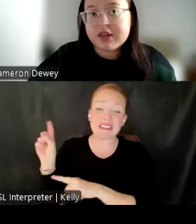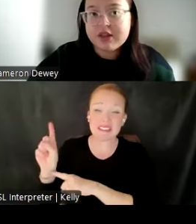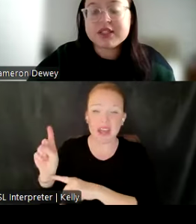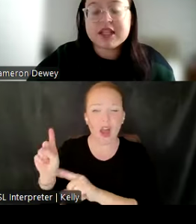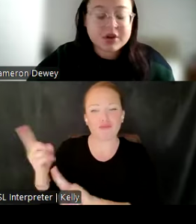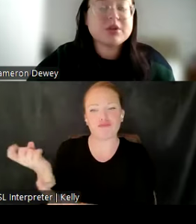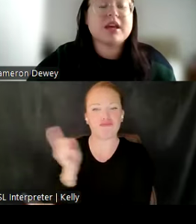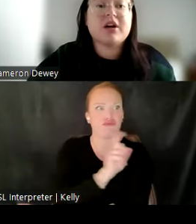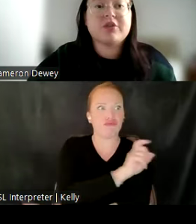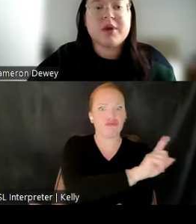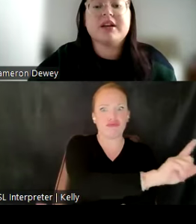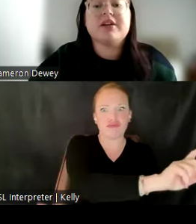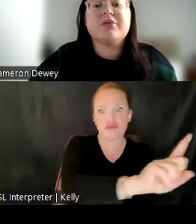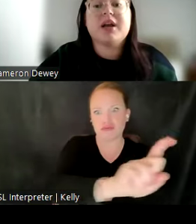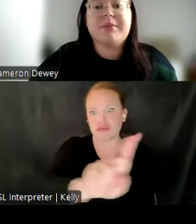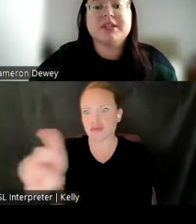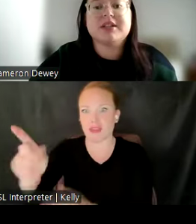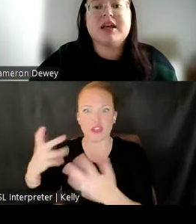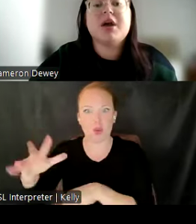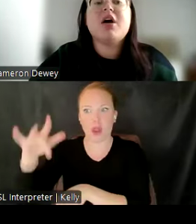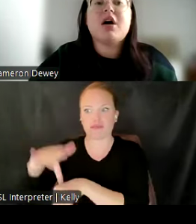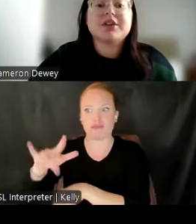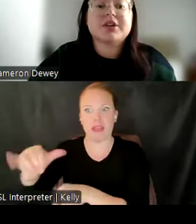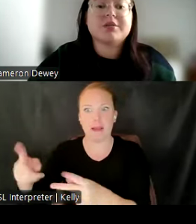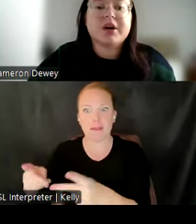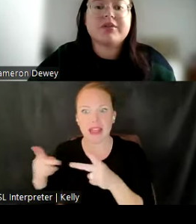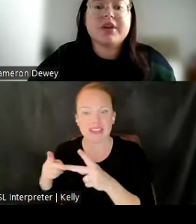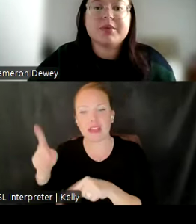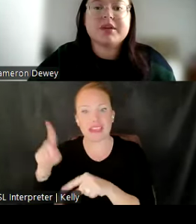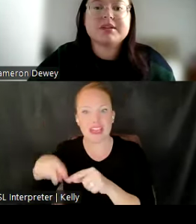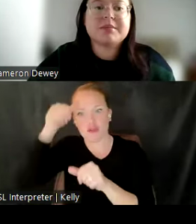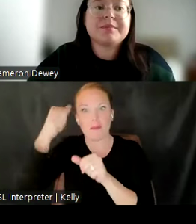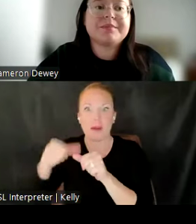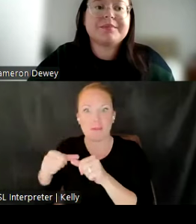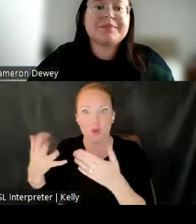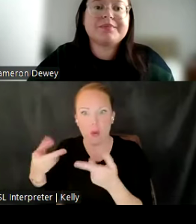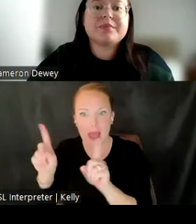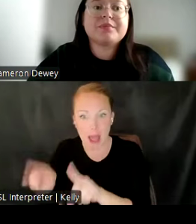so they aren't reminded of what happened to them on a certain part of campus.